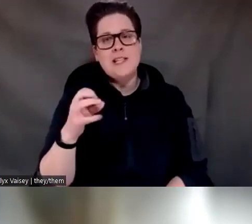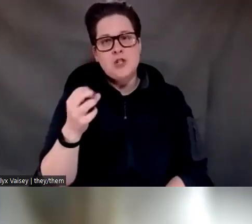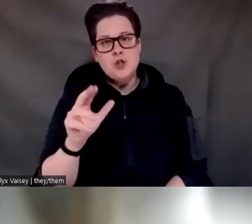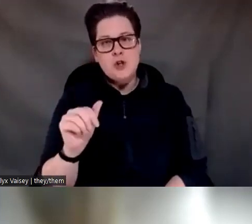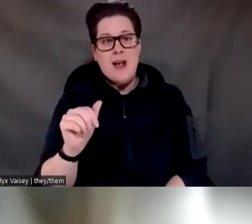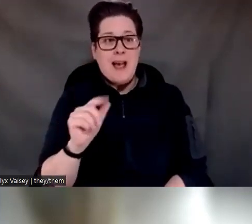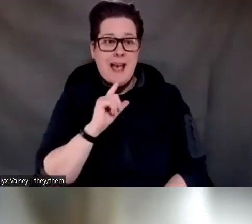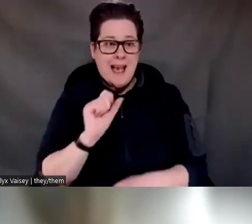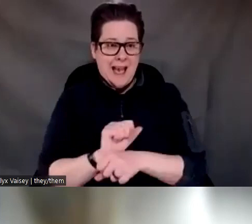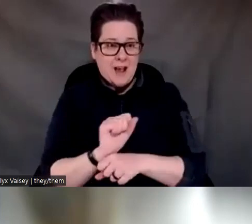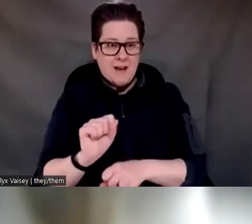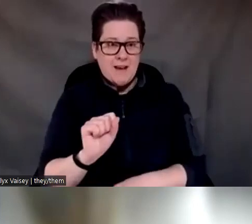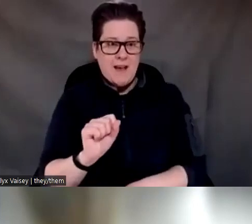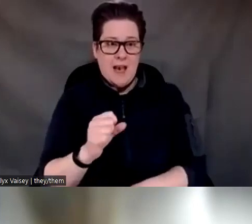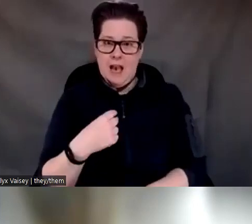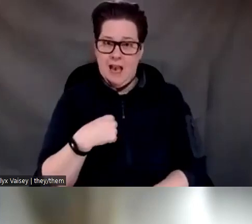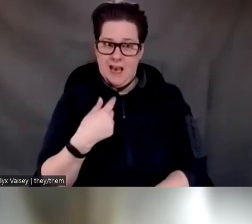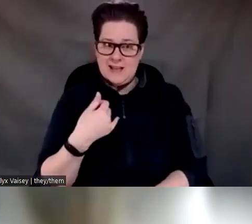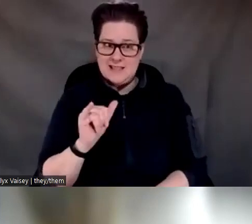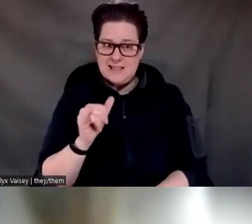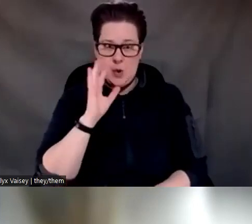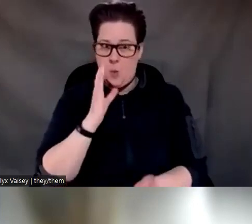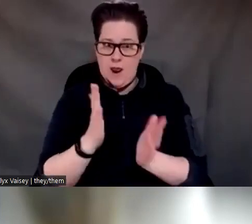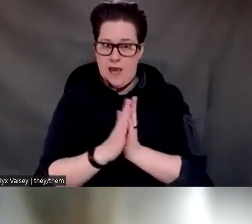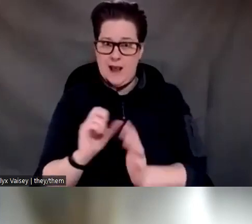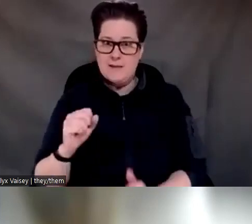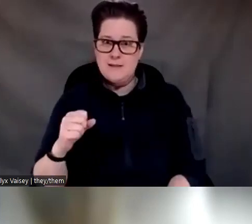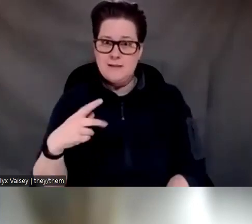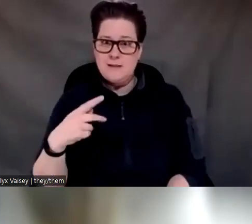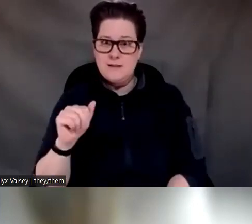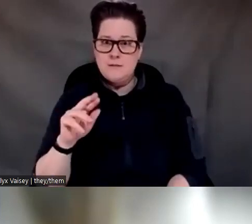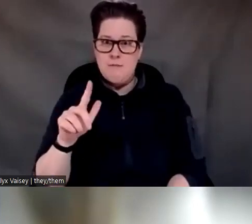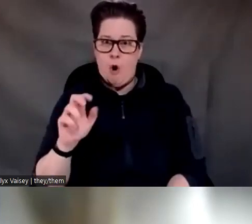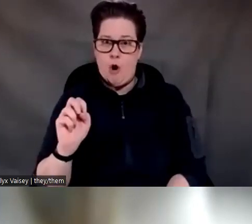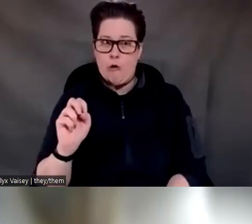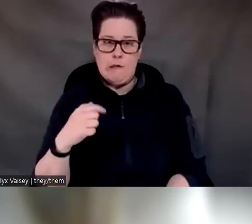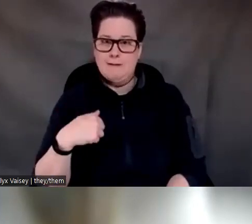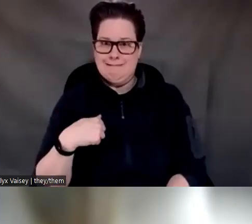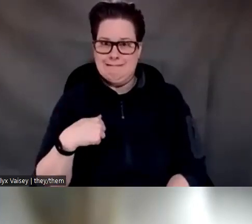Actually, I think I would still bring that back to Sparkle because I think that that's more appropriate.